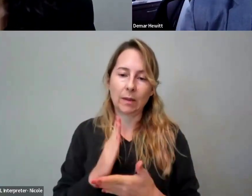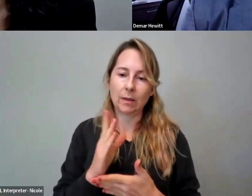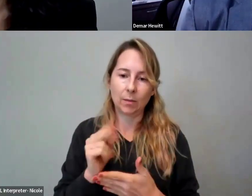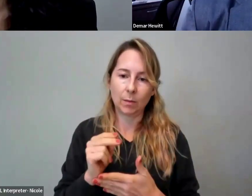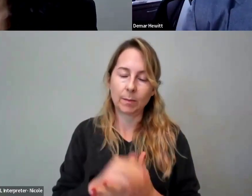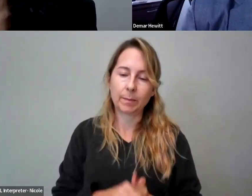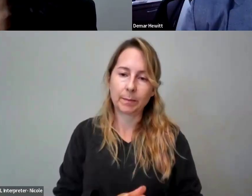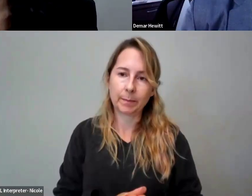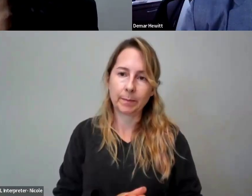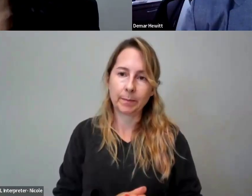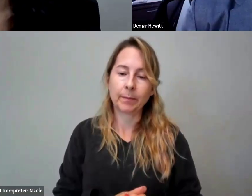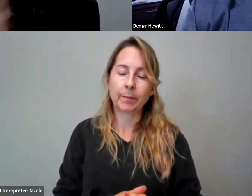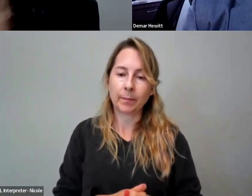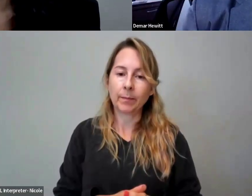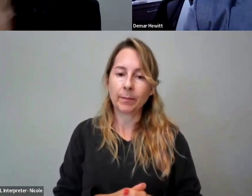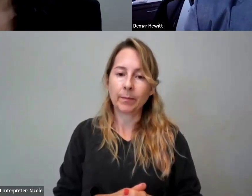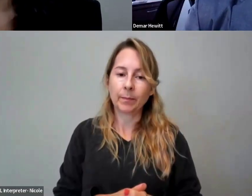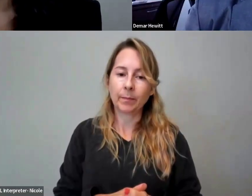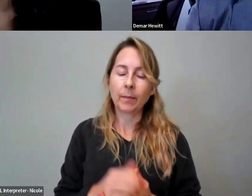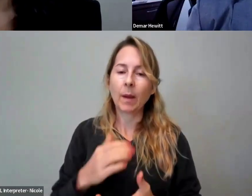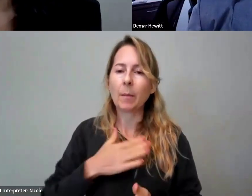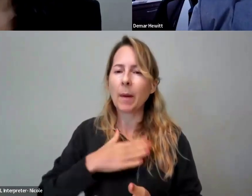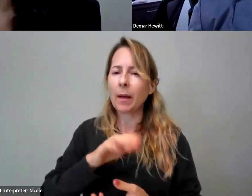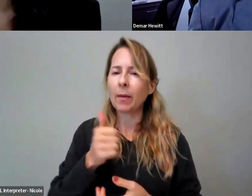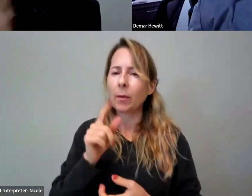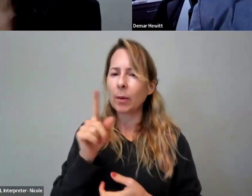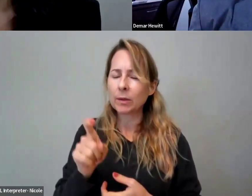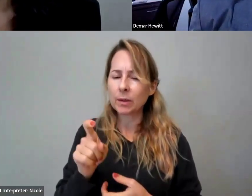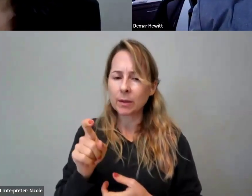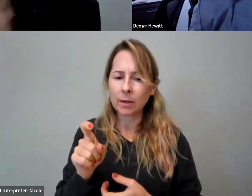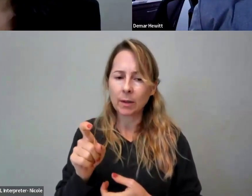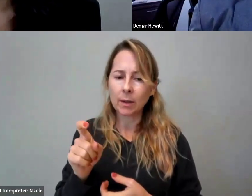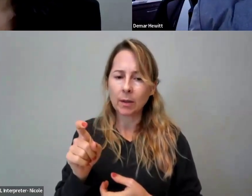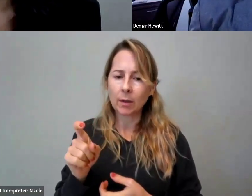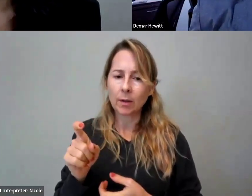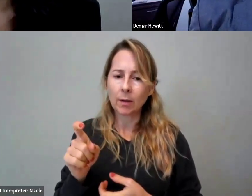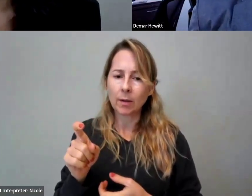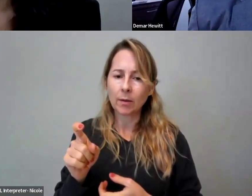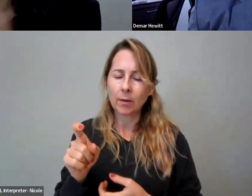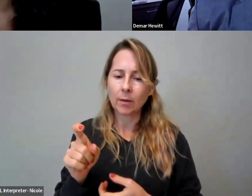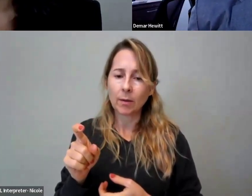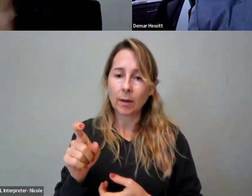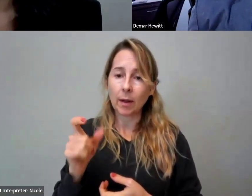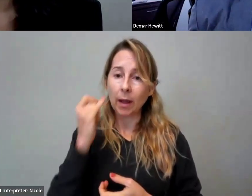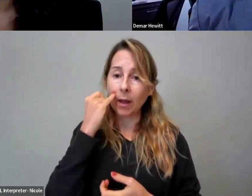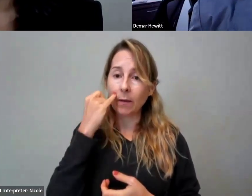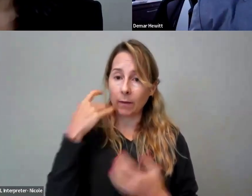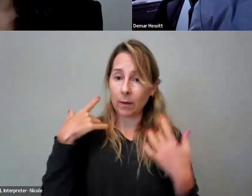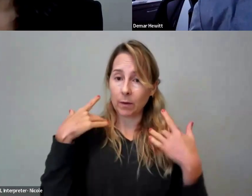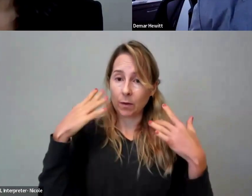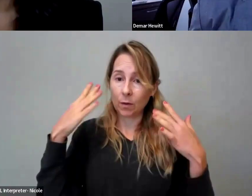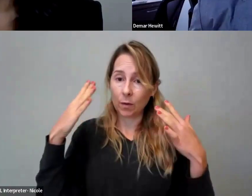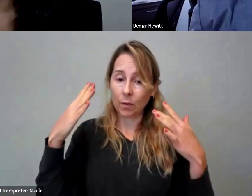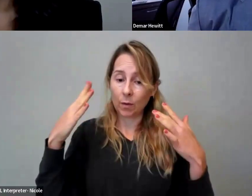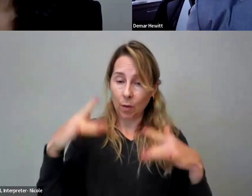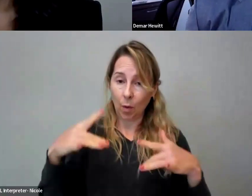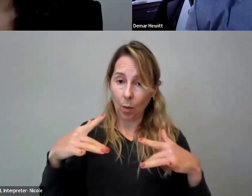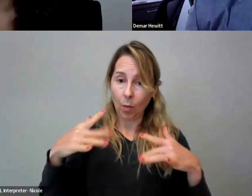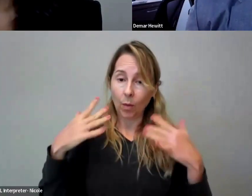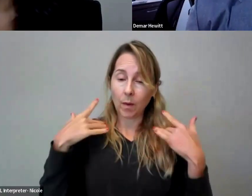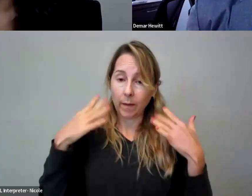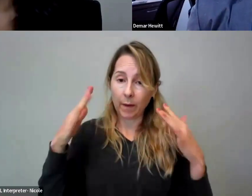issue. And then the other question is whether the snow removal or the presence of the